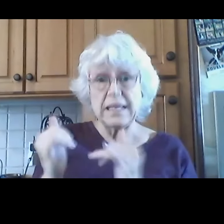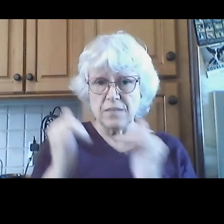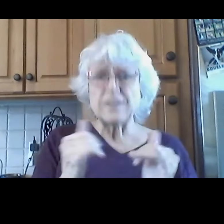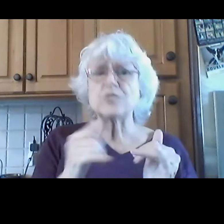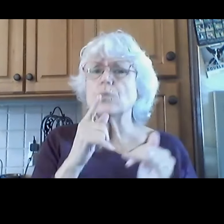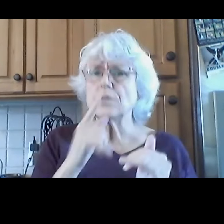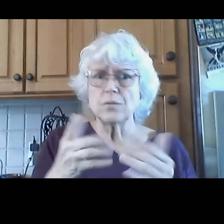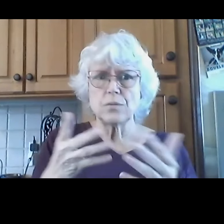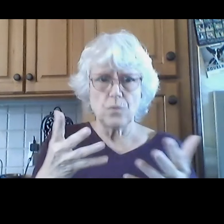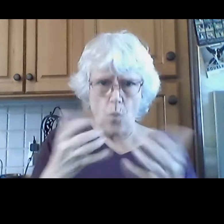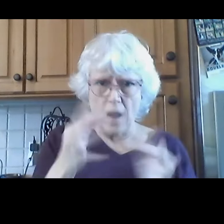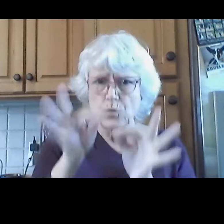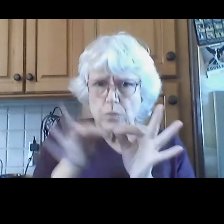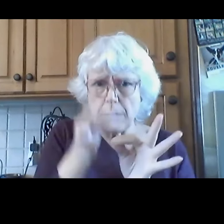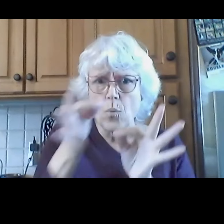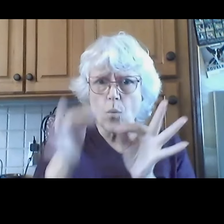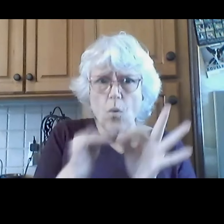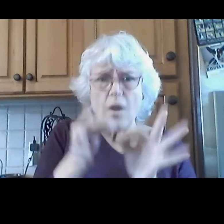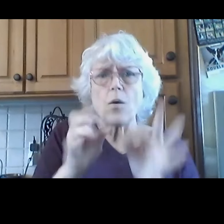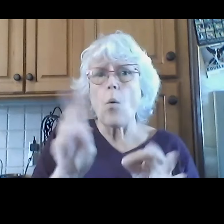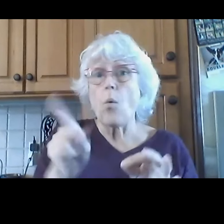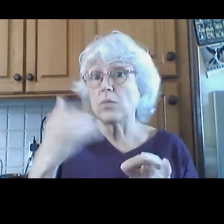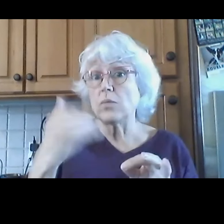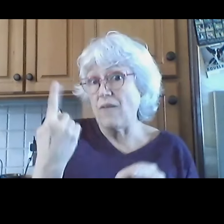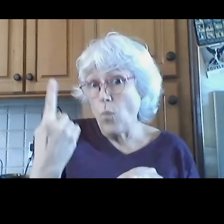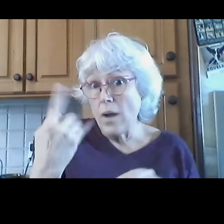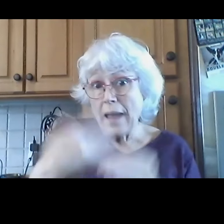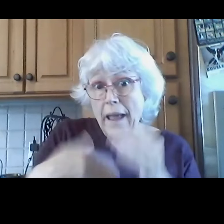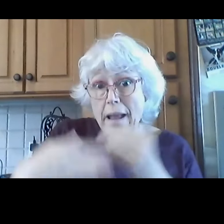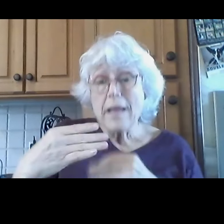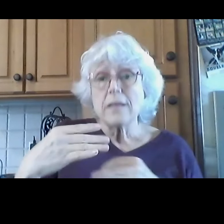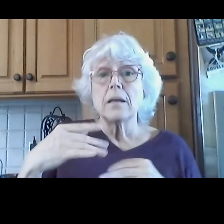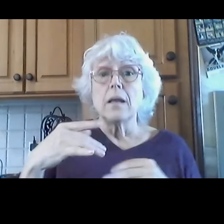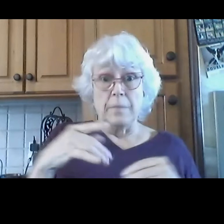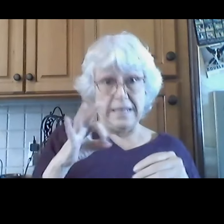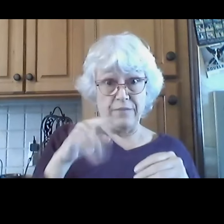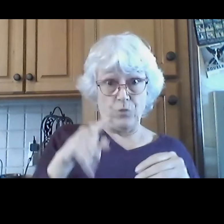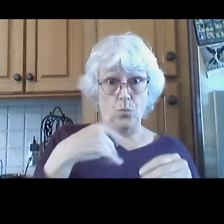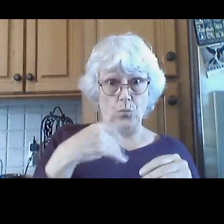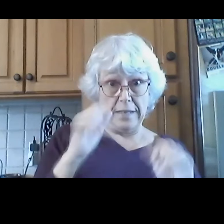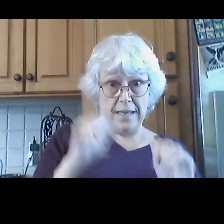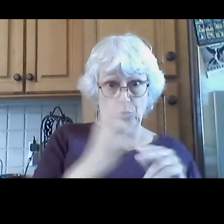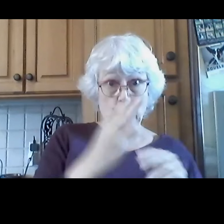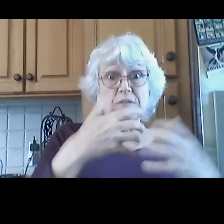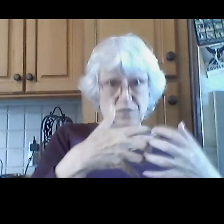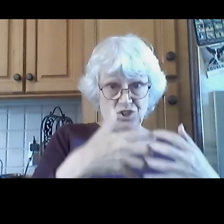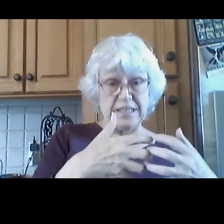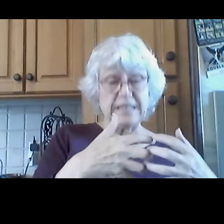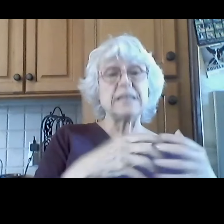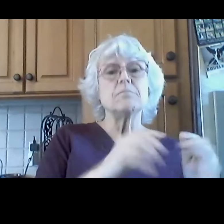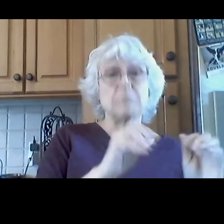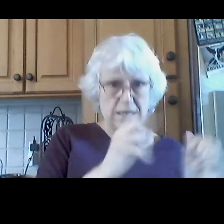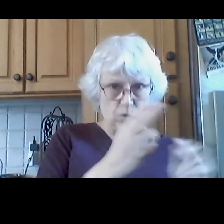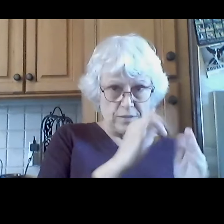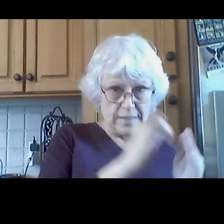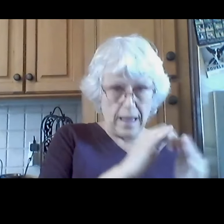embroider. There, um, are one handed. If you use a machine, they have adaptive machines, but if you do it by hand, there are, um,